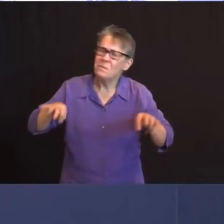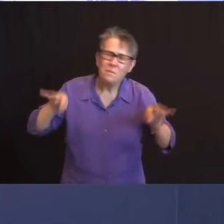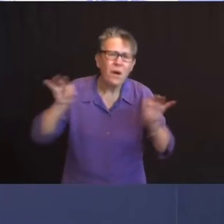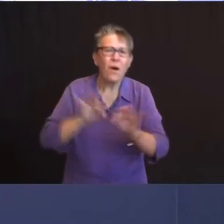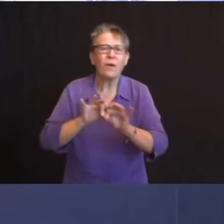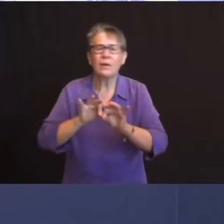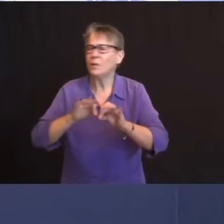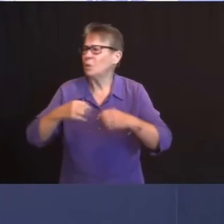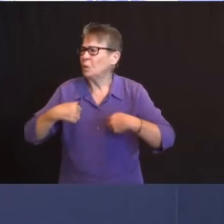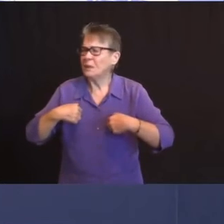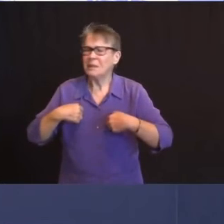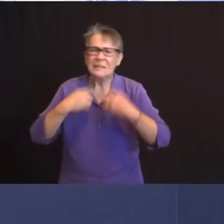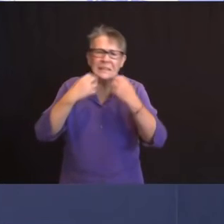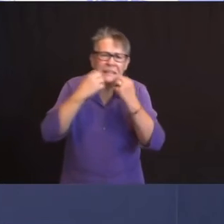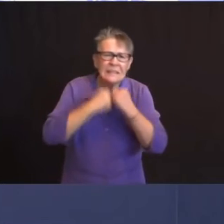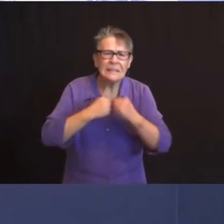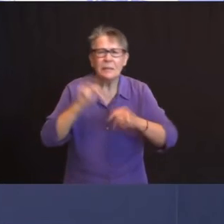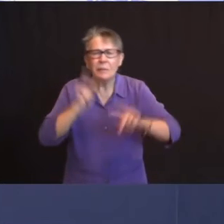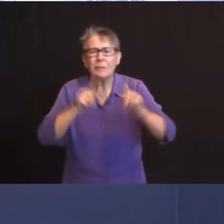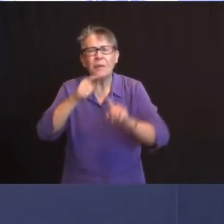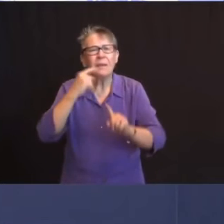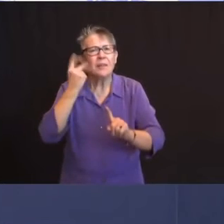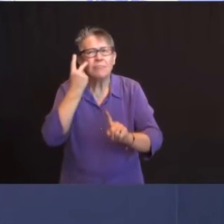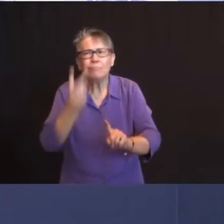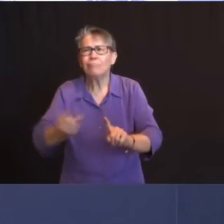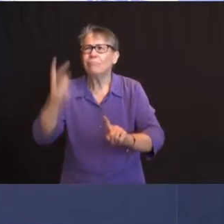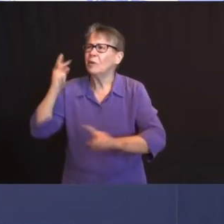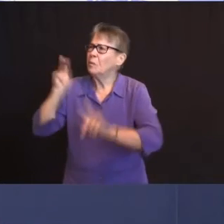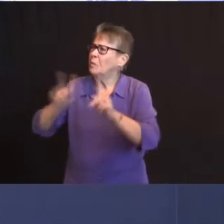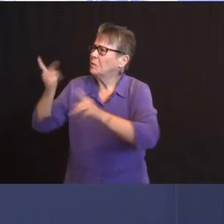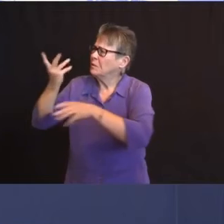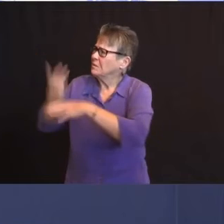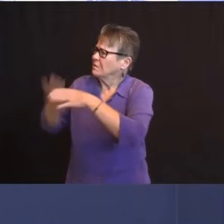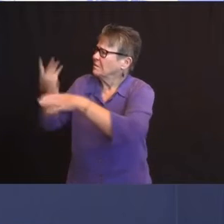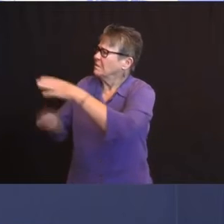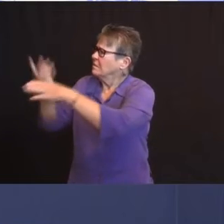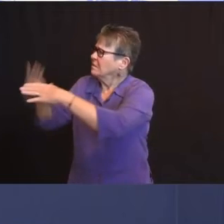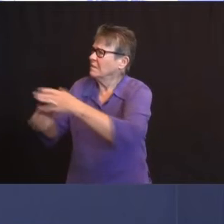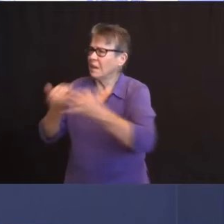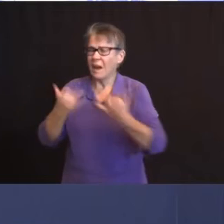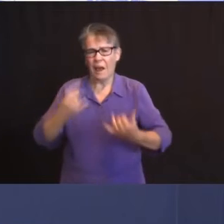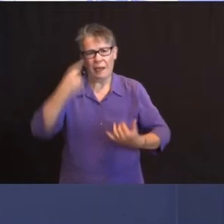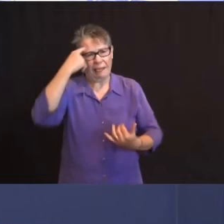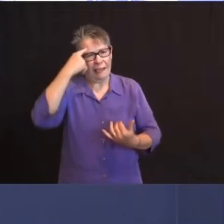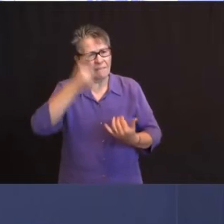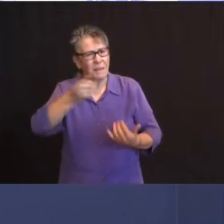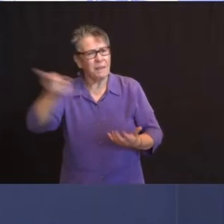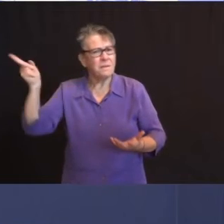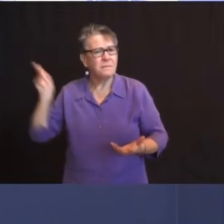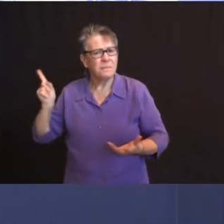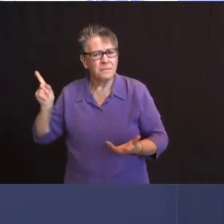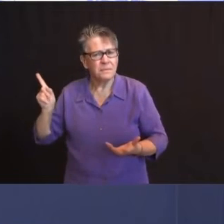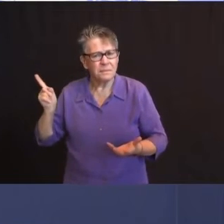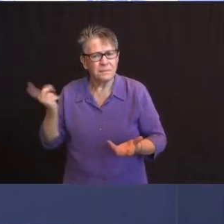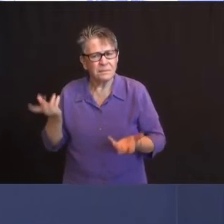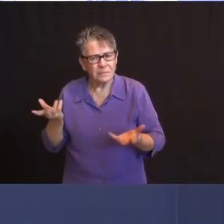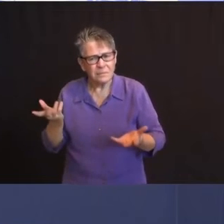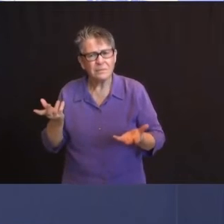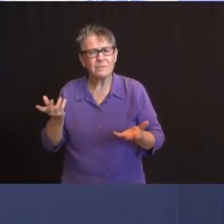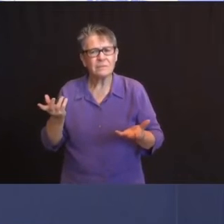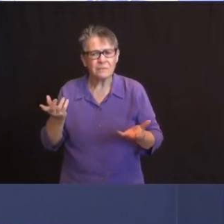holiday like no other. We call on all New Jerseyans to celebrate safely and responsible to ensure healthy